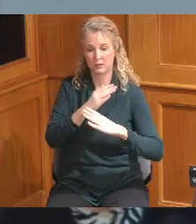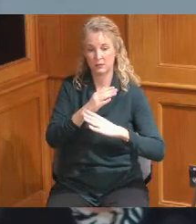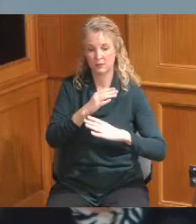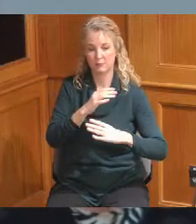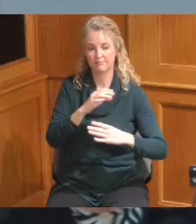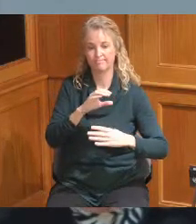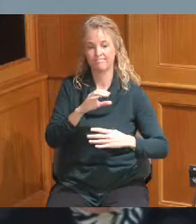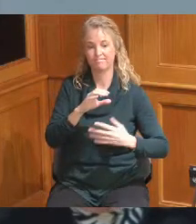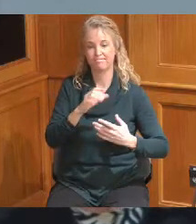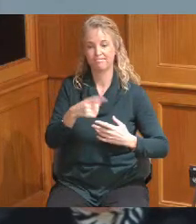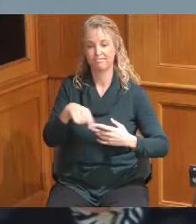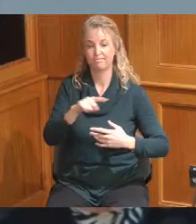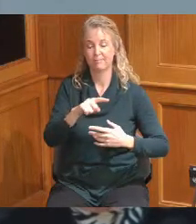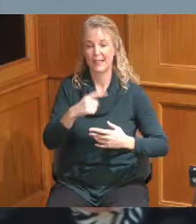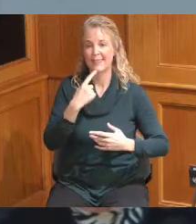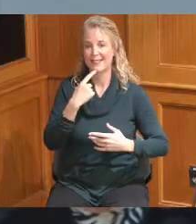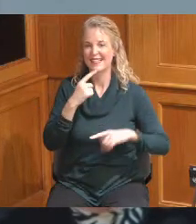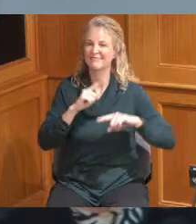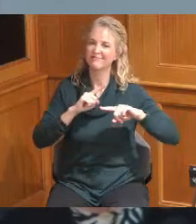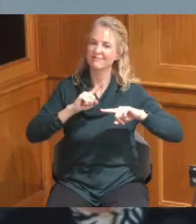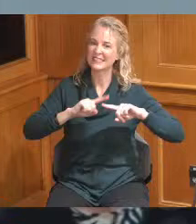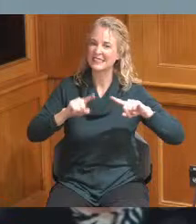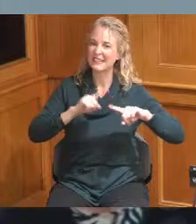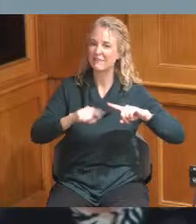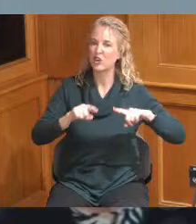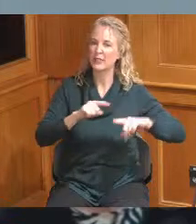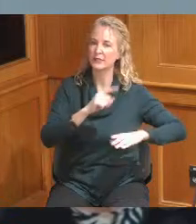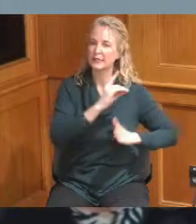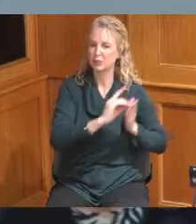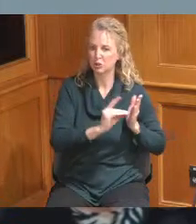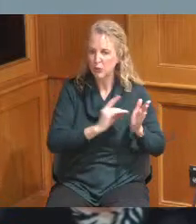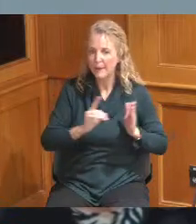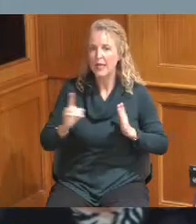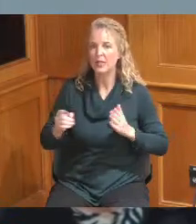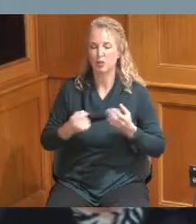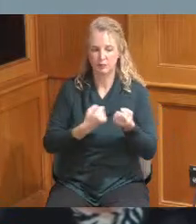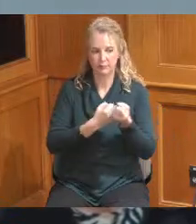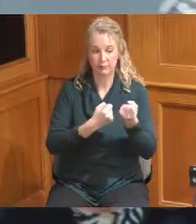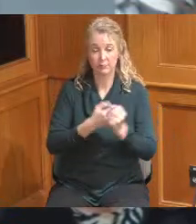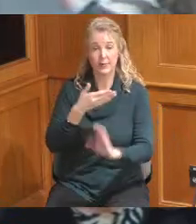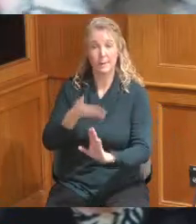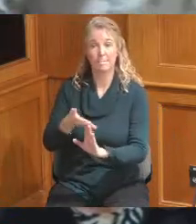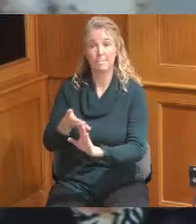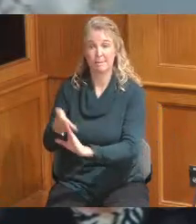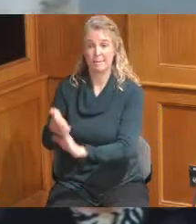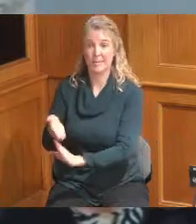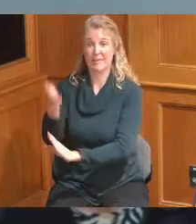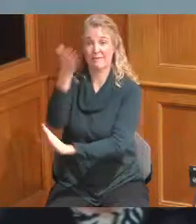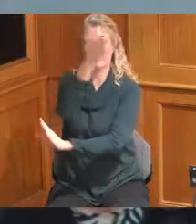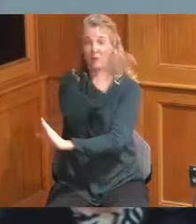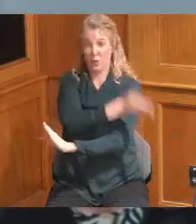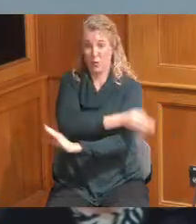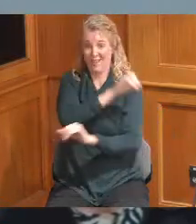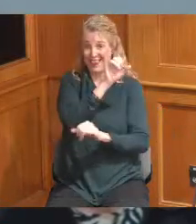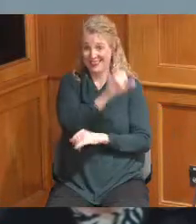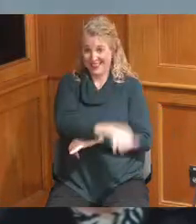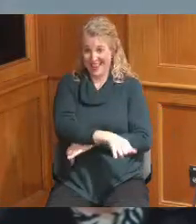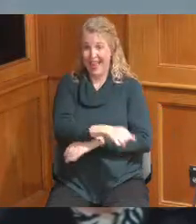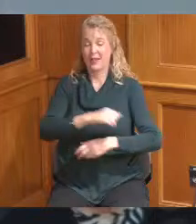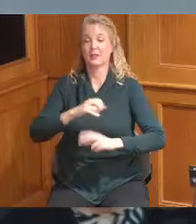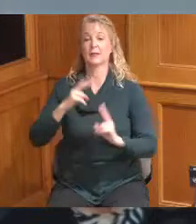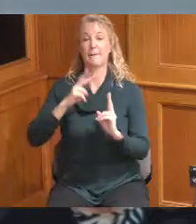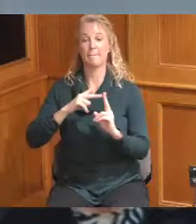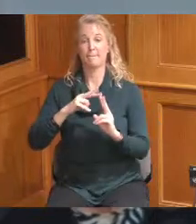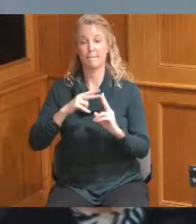from claims of various forms of workplace discrimination. Prior to joining Frost, Judge Moore was a partner